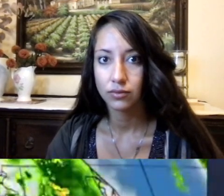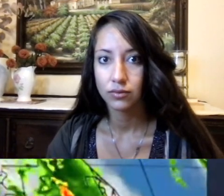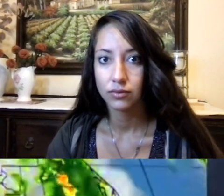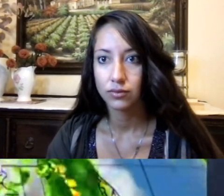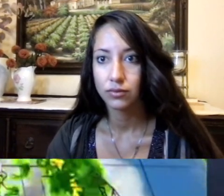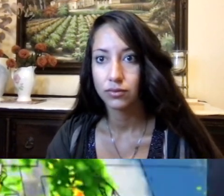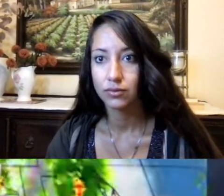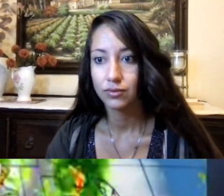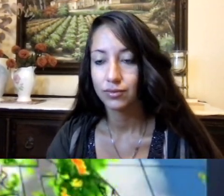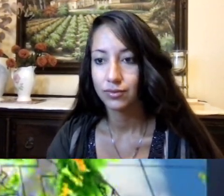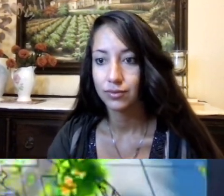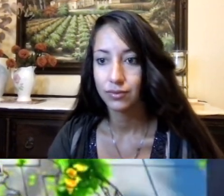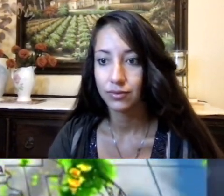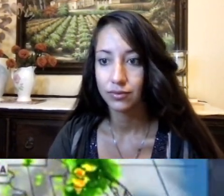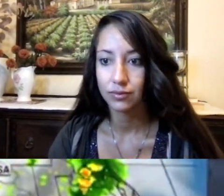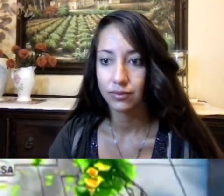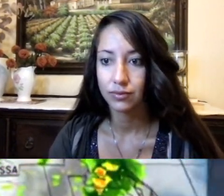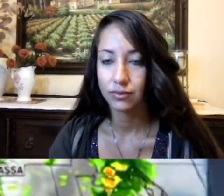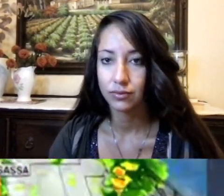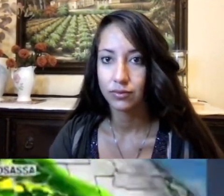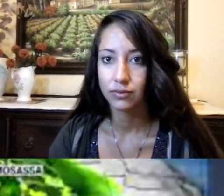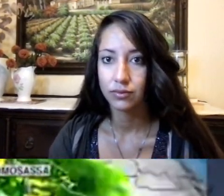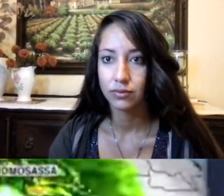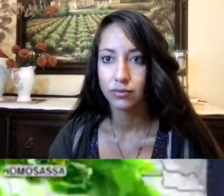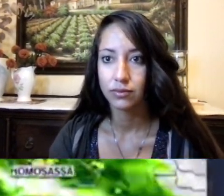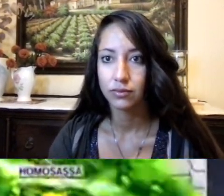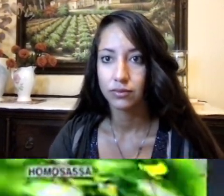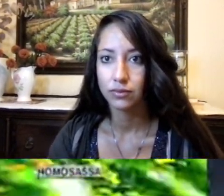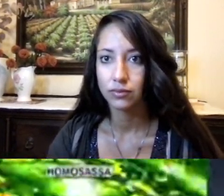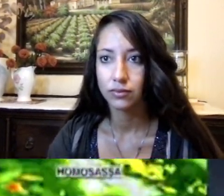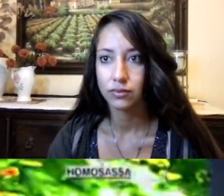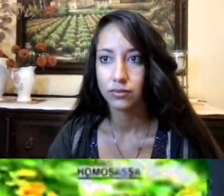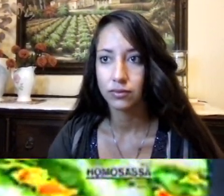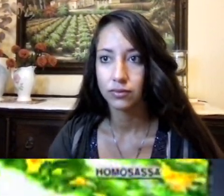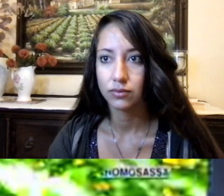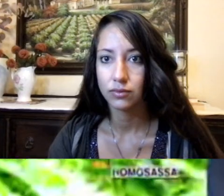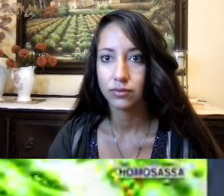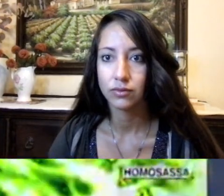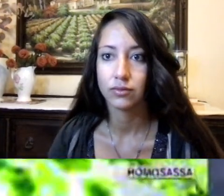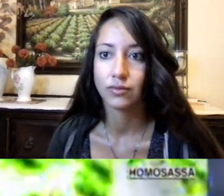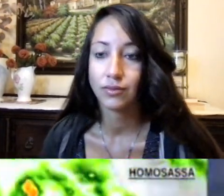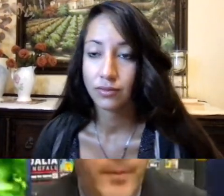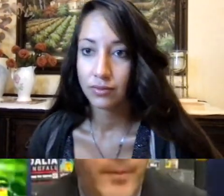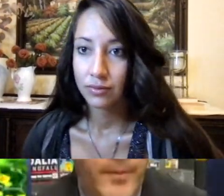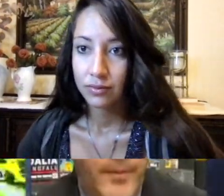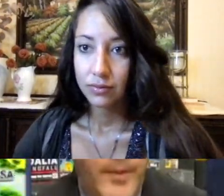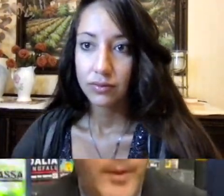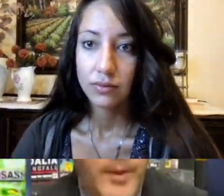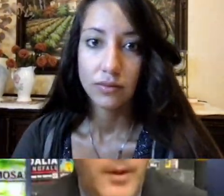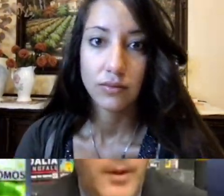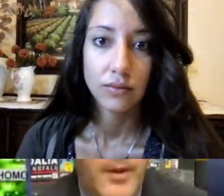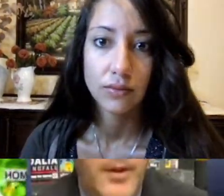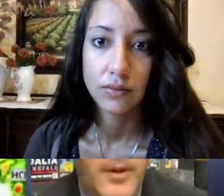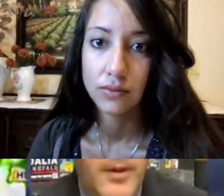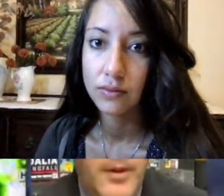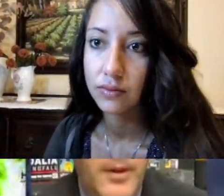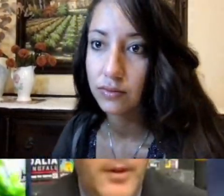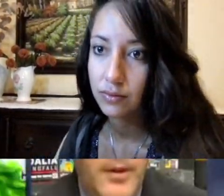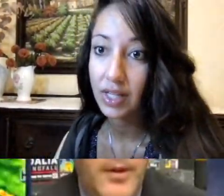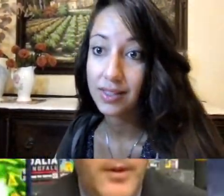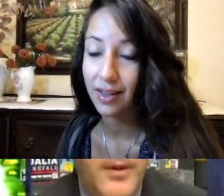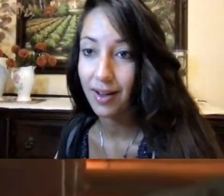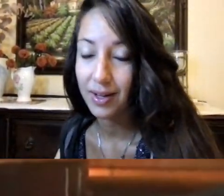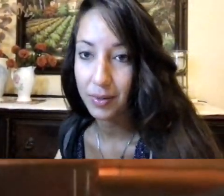inland. Obviously, the farther inland this stays, the more weakening it will do. If it does, 12 hours to a category 4